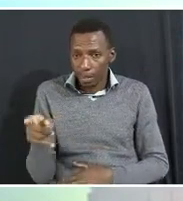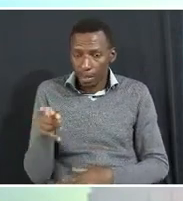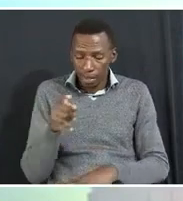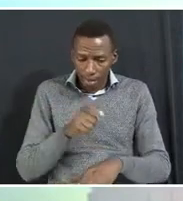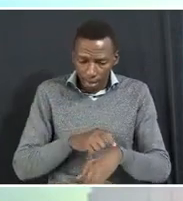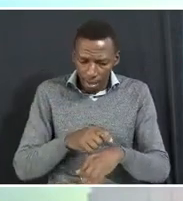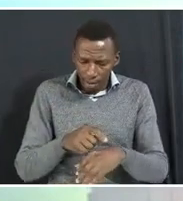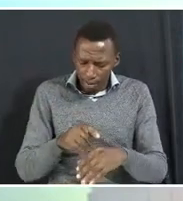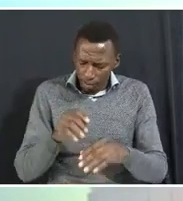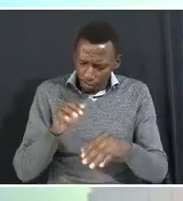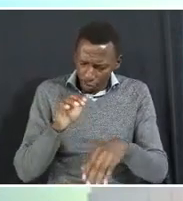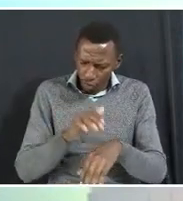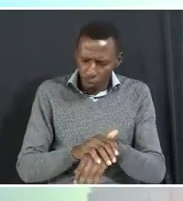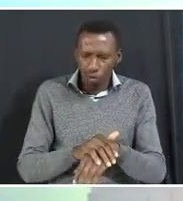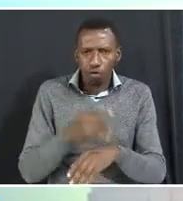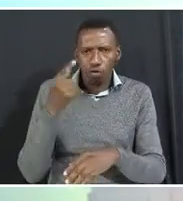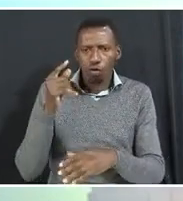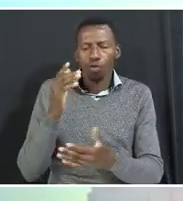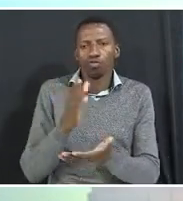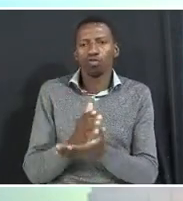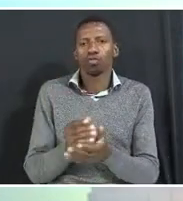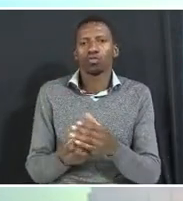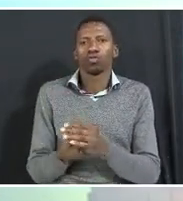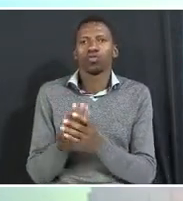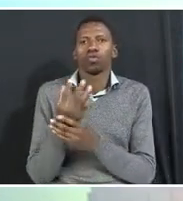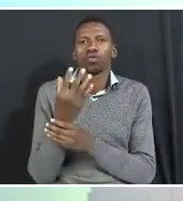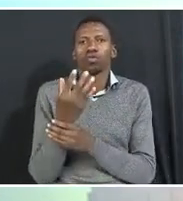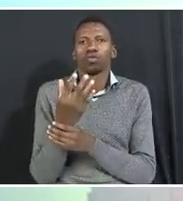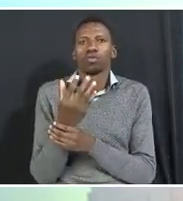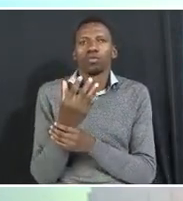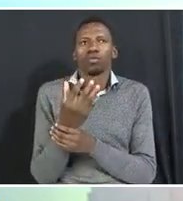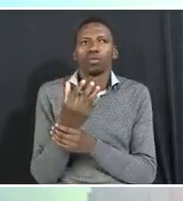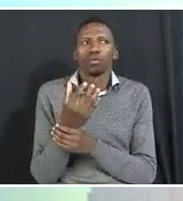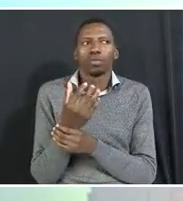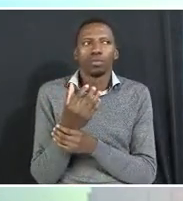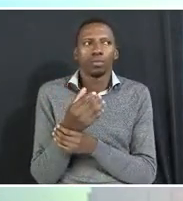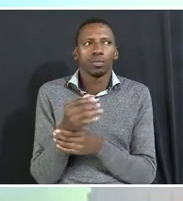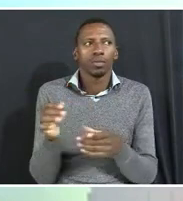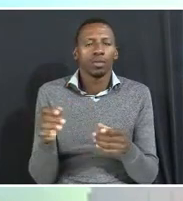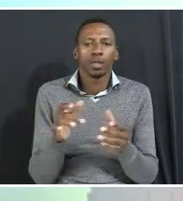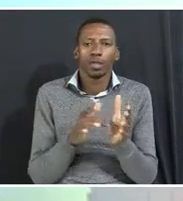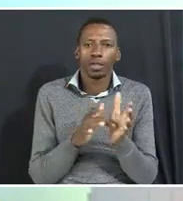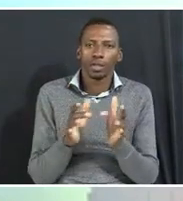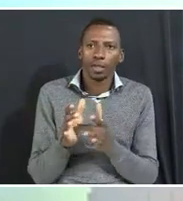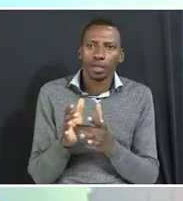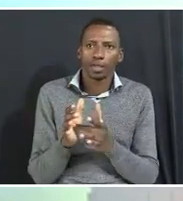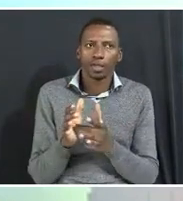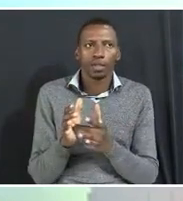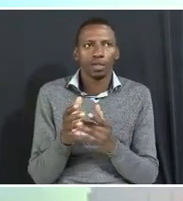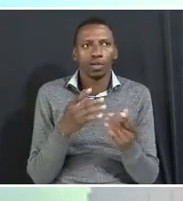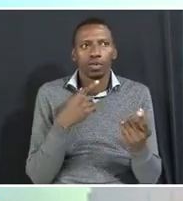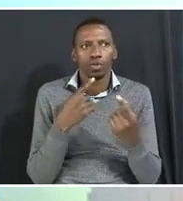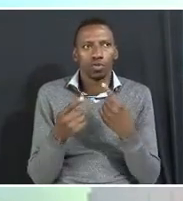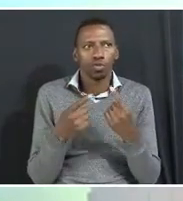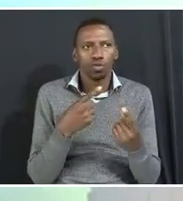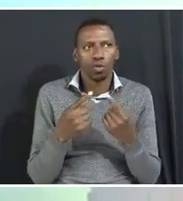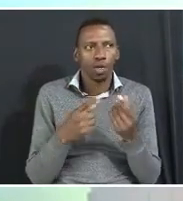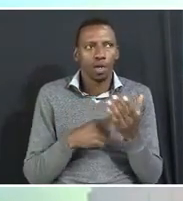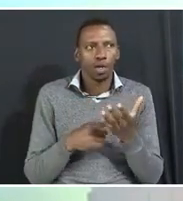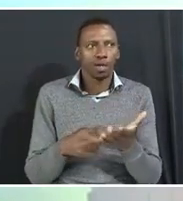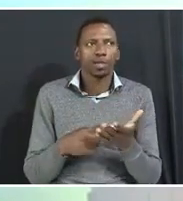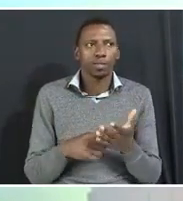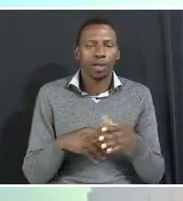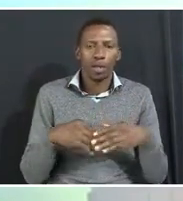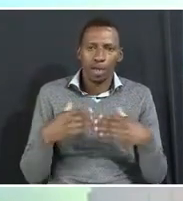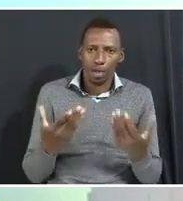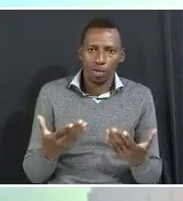true growth, this ordinary, what you could consider ordinary moments. And this is what Jesus addresses with the parable of the